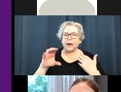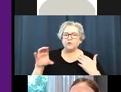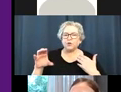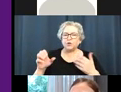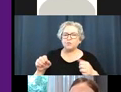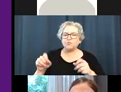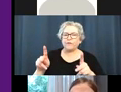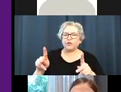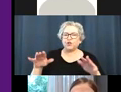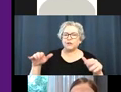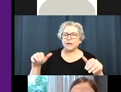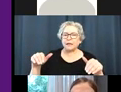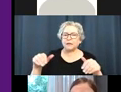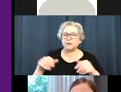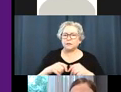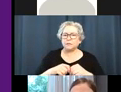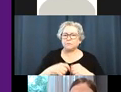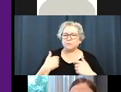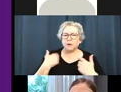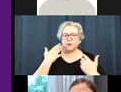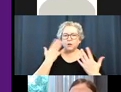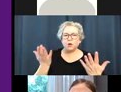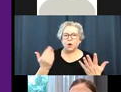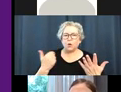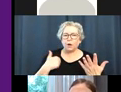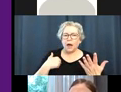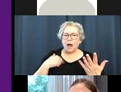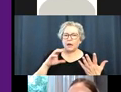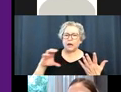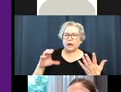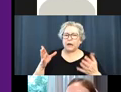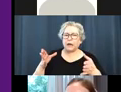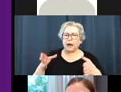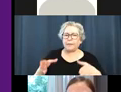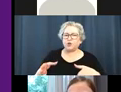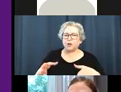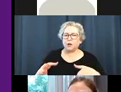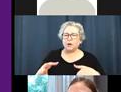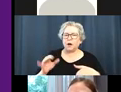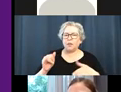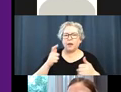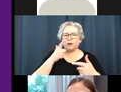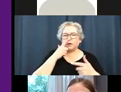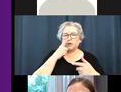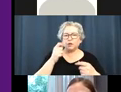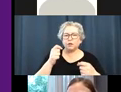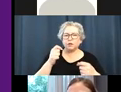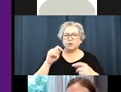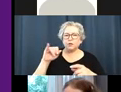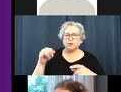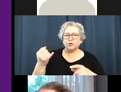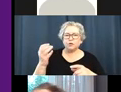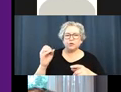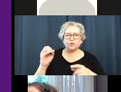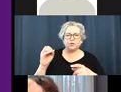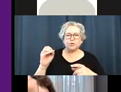yet. I didn't know we had a captioner. That's interesting. Okay. Johan, are you with us?